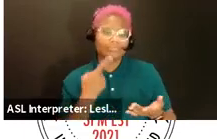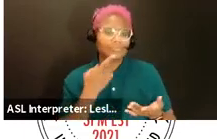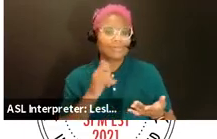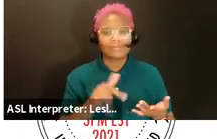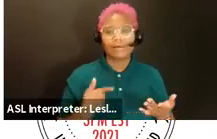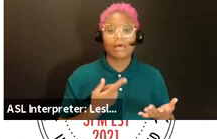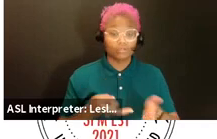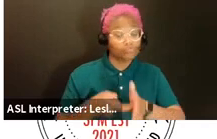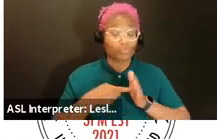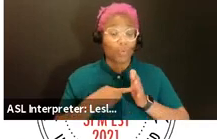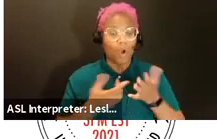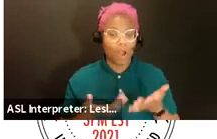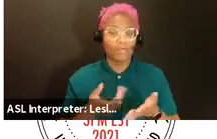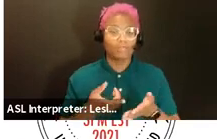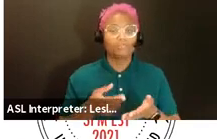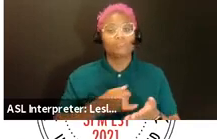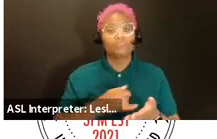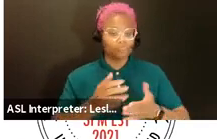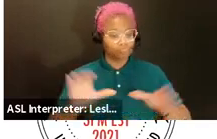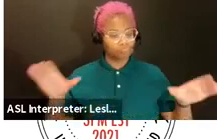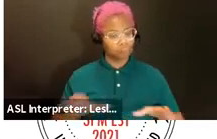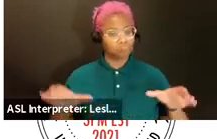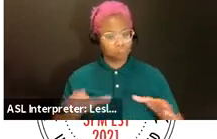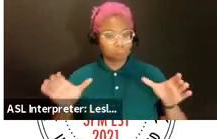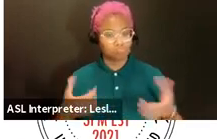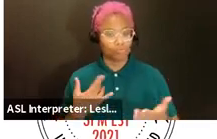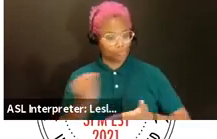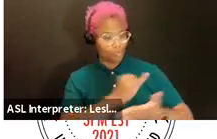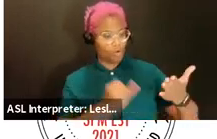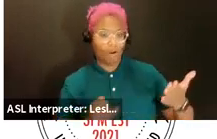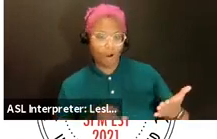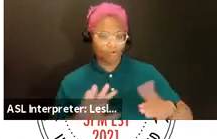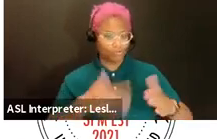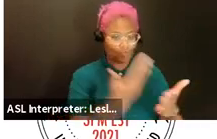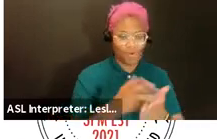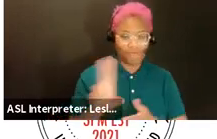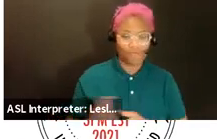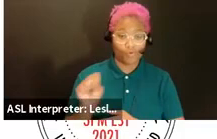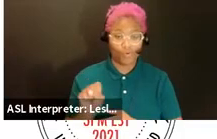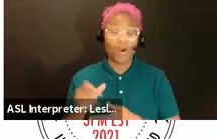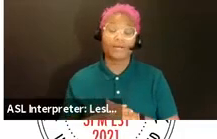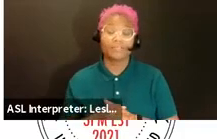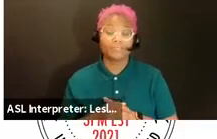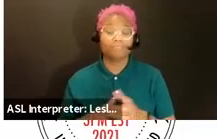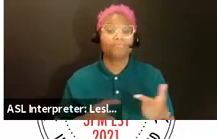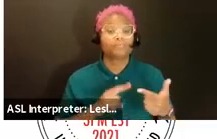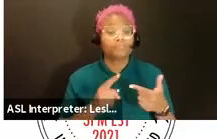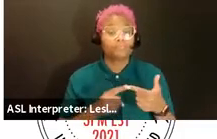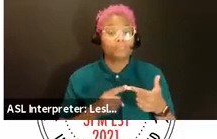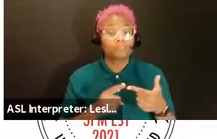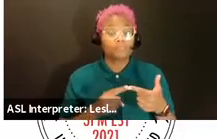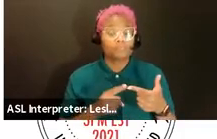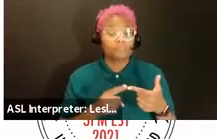situations. It's currently a 3-stage process: the I-129, which Najen talked about, the visa application, and now, if necessary, the national interest